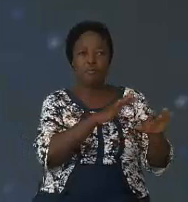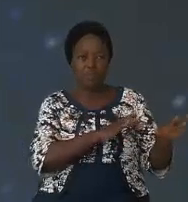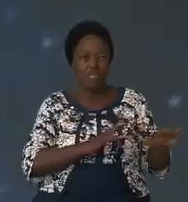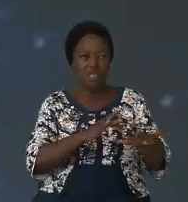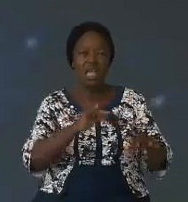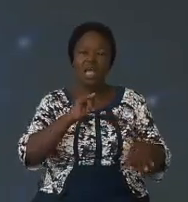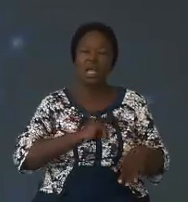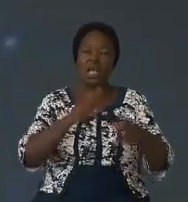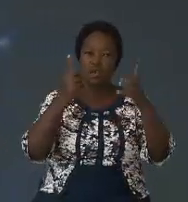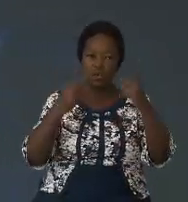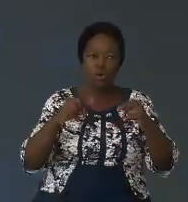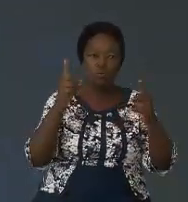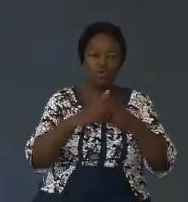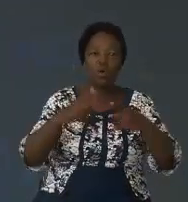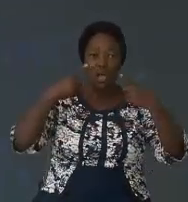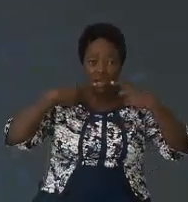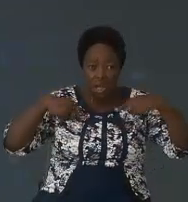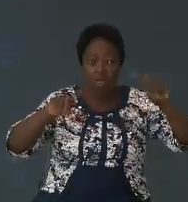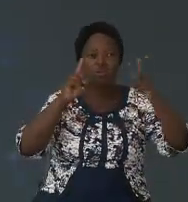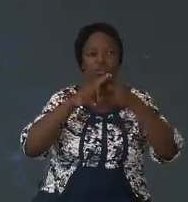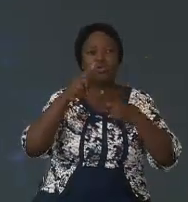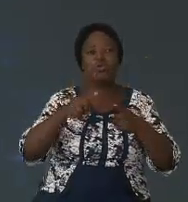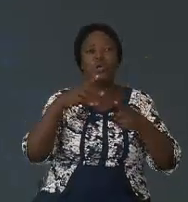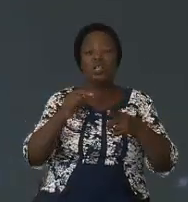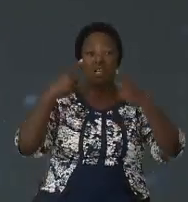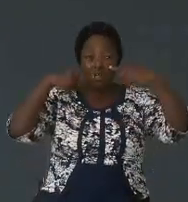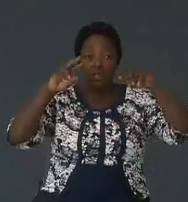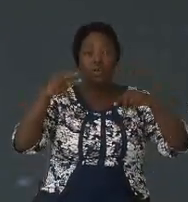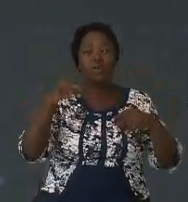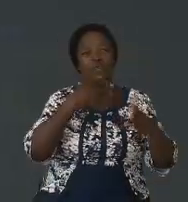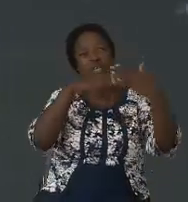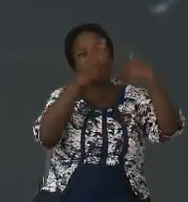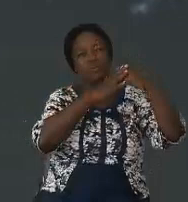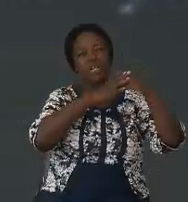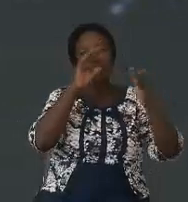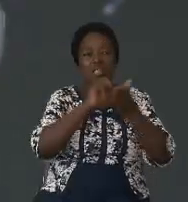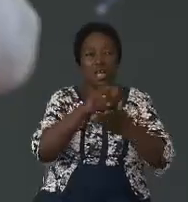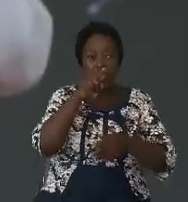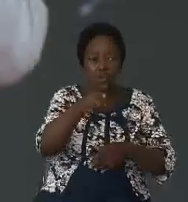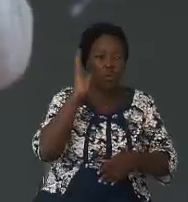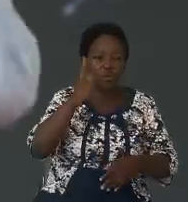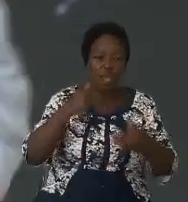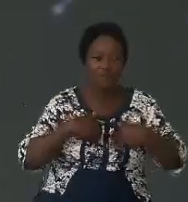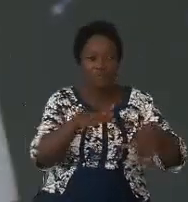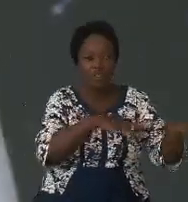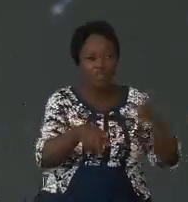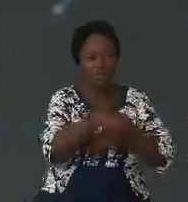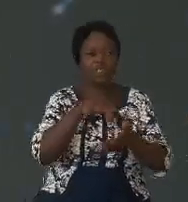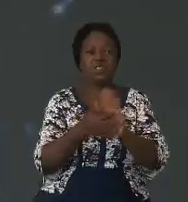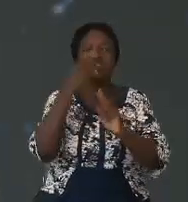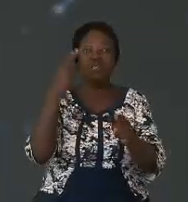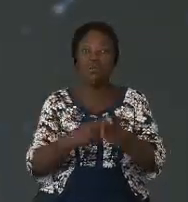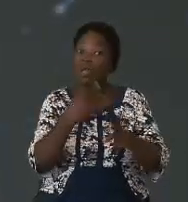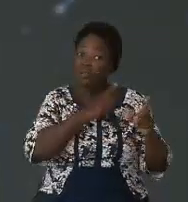them shall have mercy. I come to declare to you the declaration of